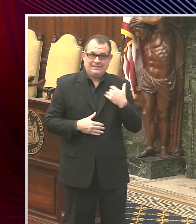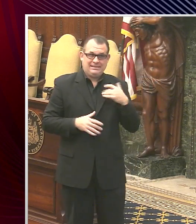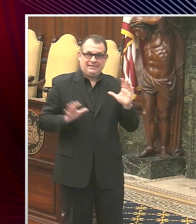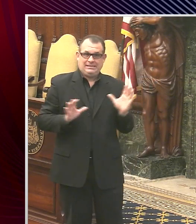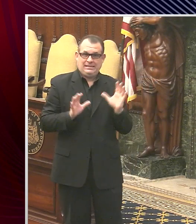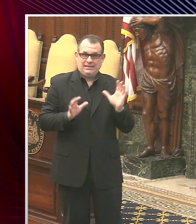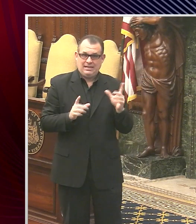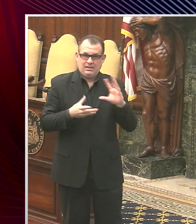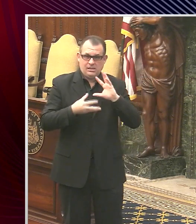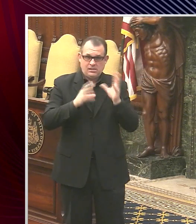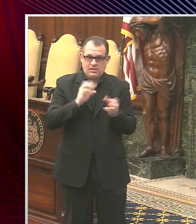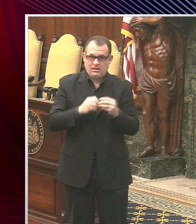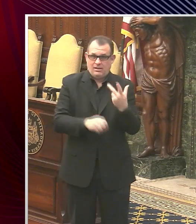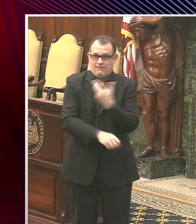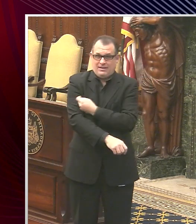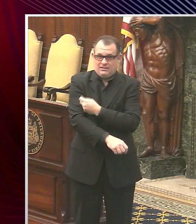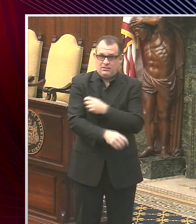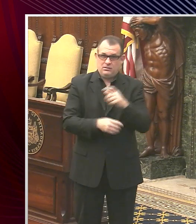that we vaccinated